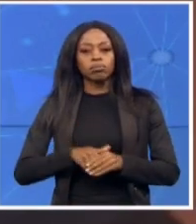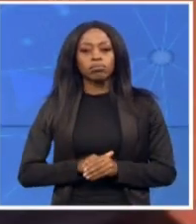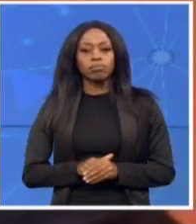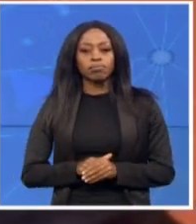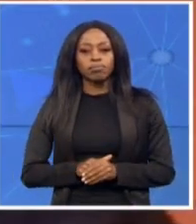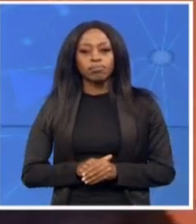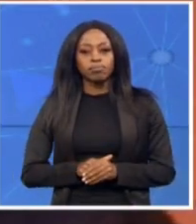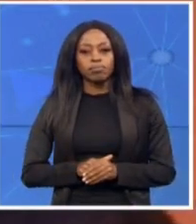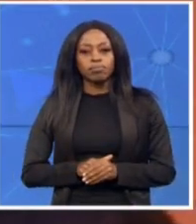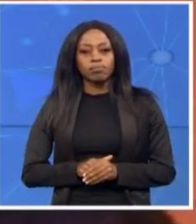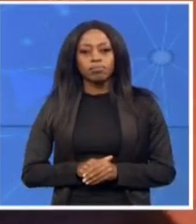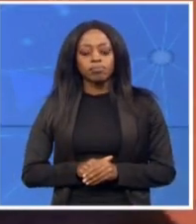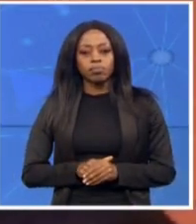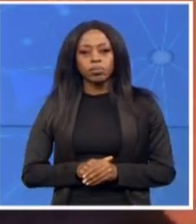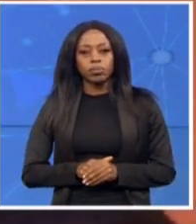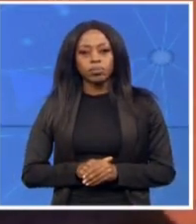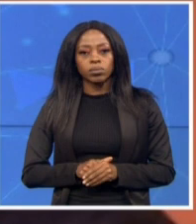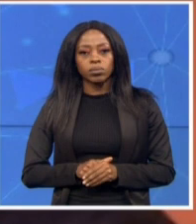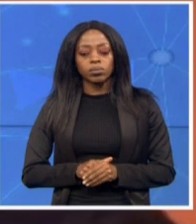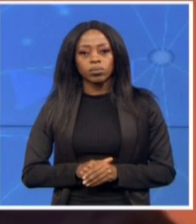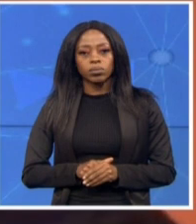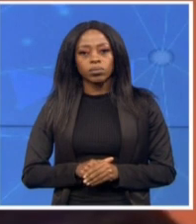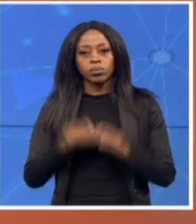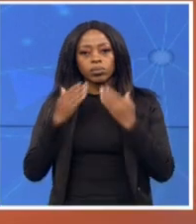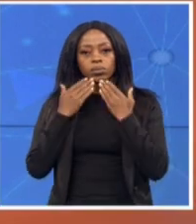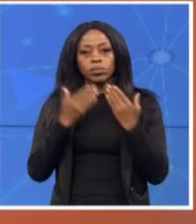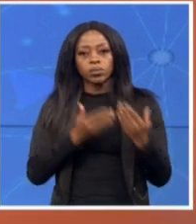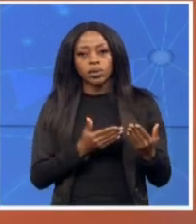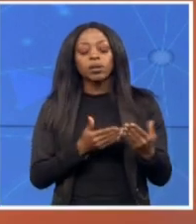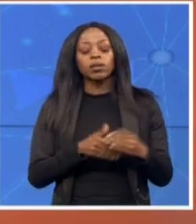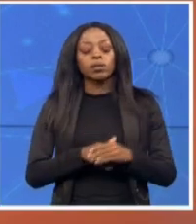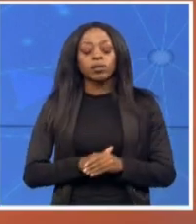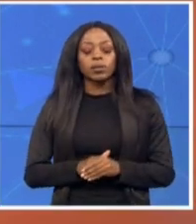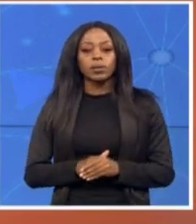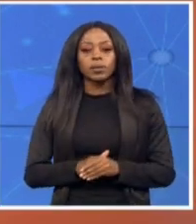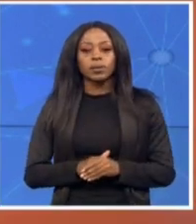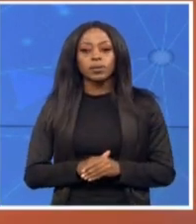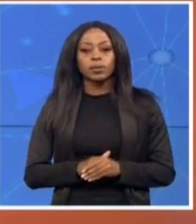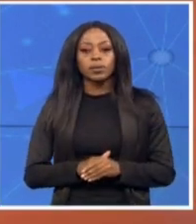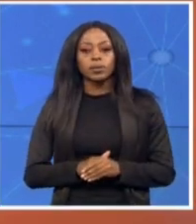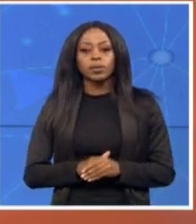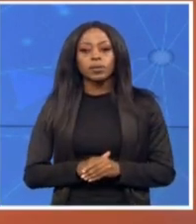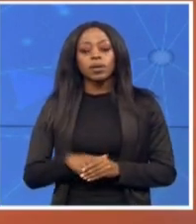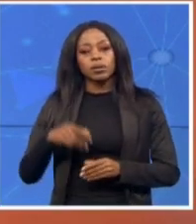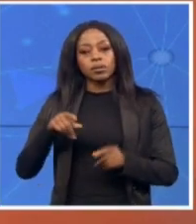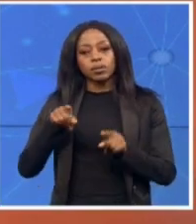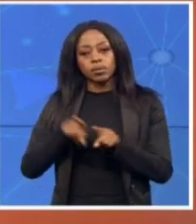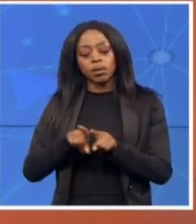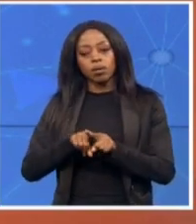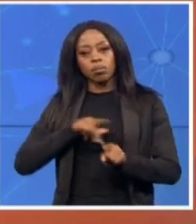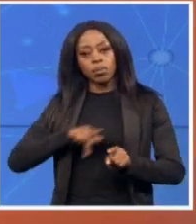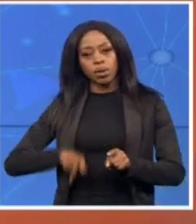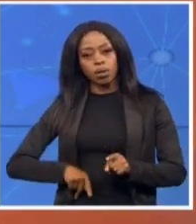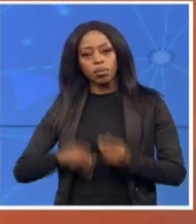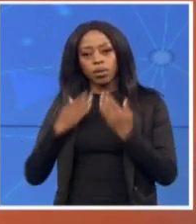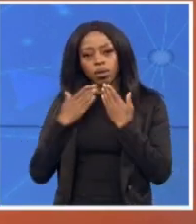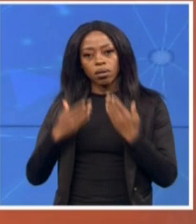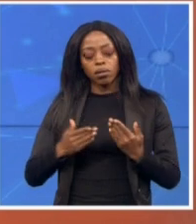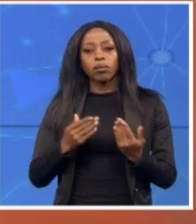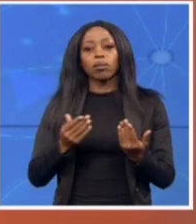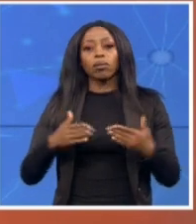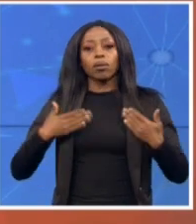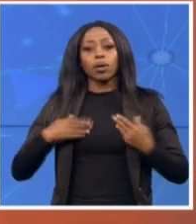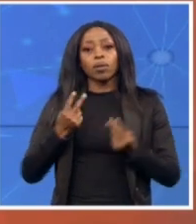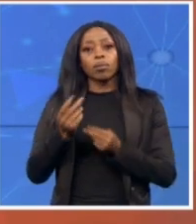Thank you, Kayla. Thank you, Premier. Happy New Year to everyone. Just to